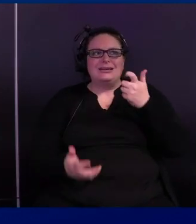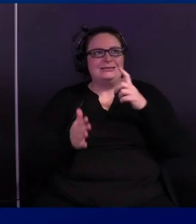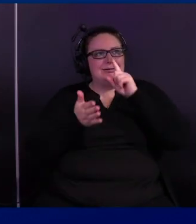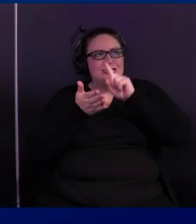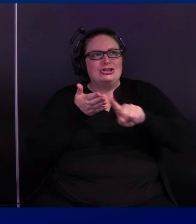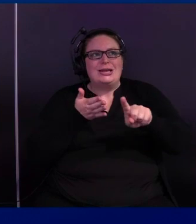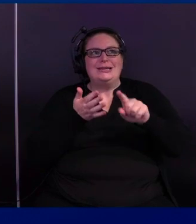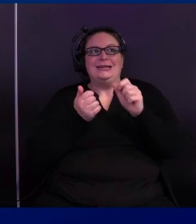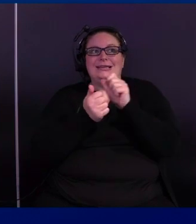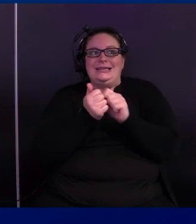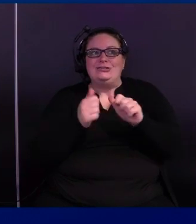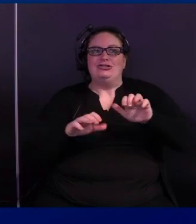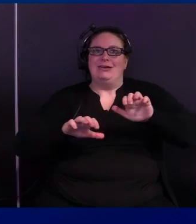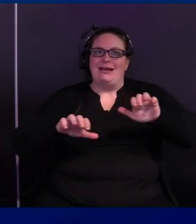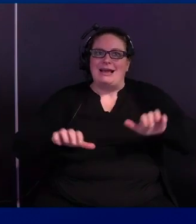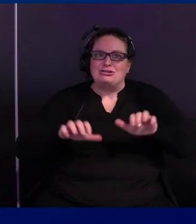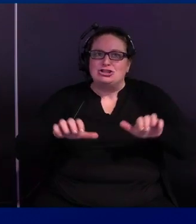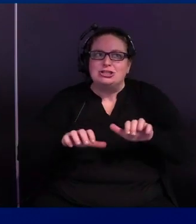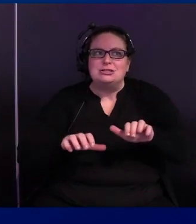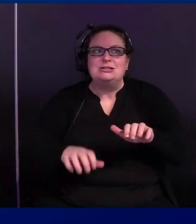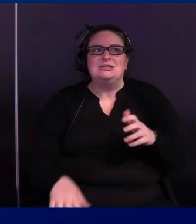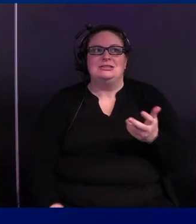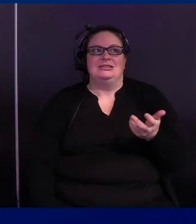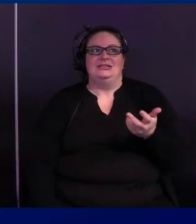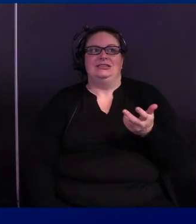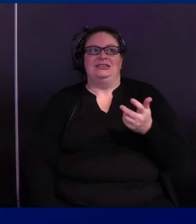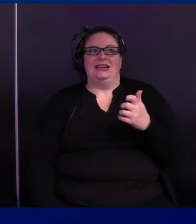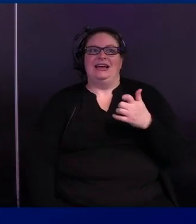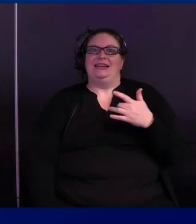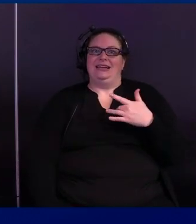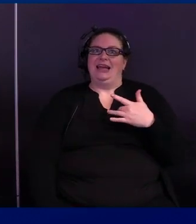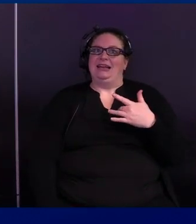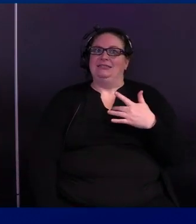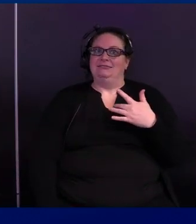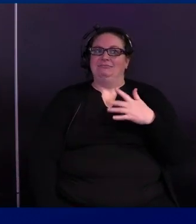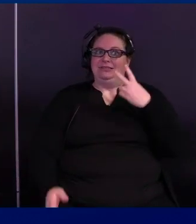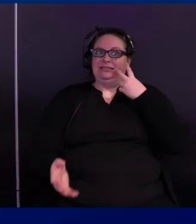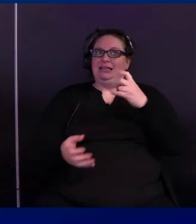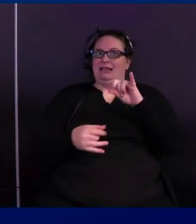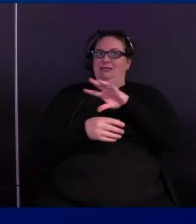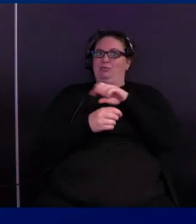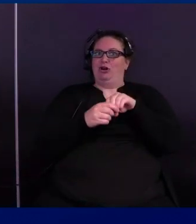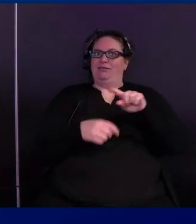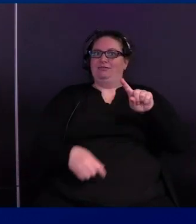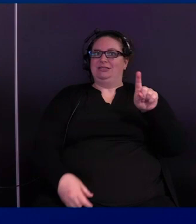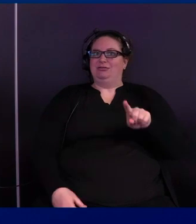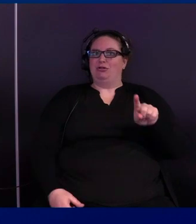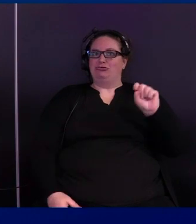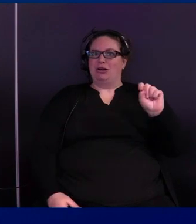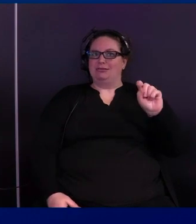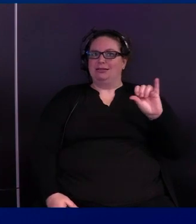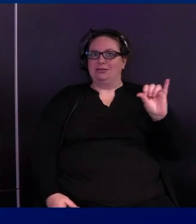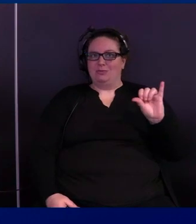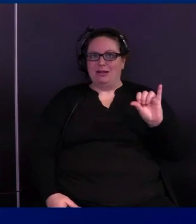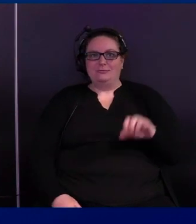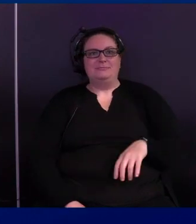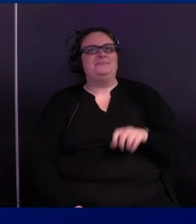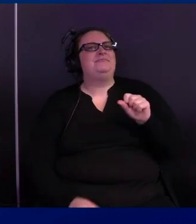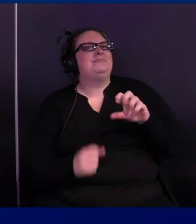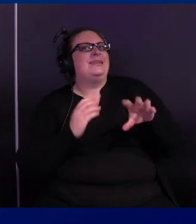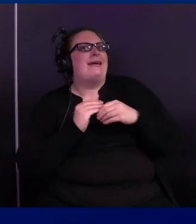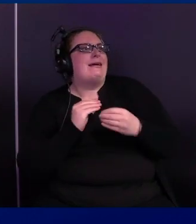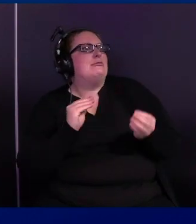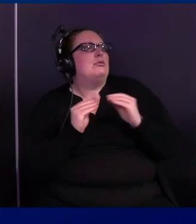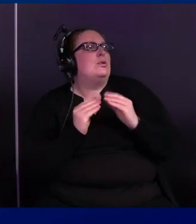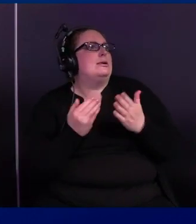every action. So I could see that's in for zero trust as well. And it becomes easy to add more things. You want to say, hey, I'm going to